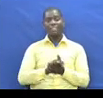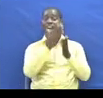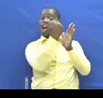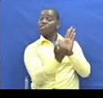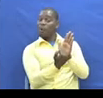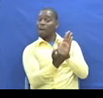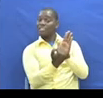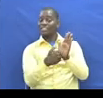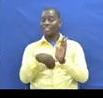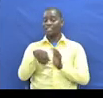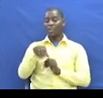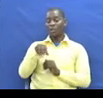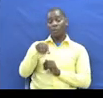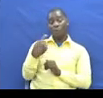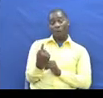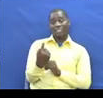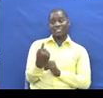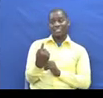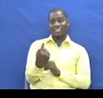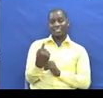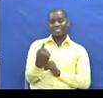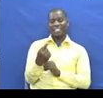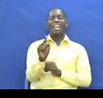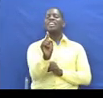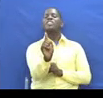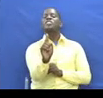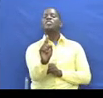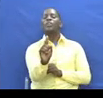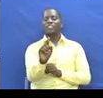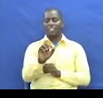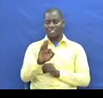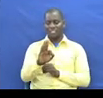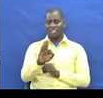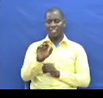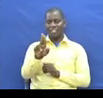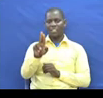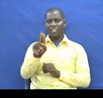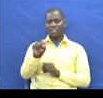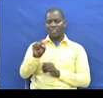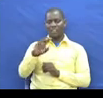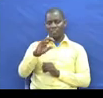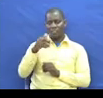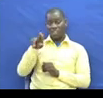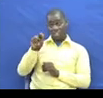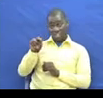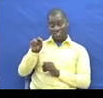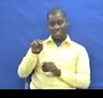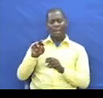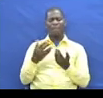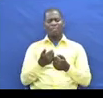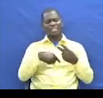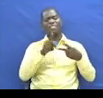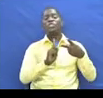is not a function. It's not a function. If you come to the second